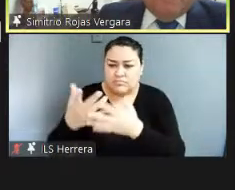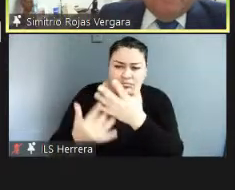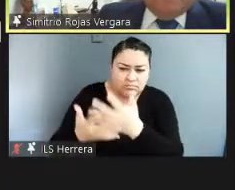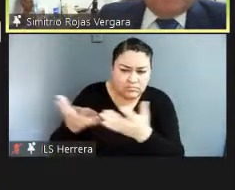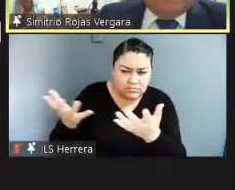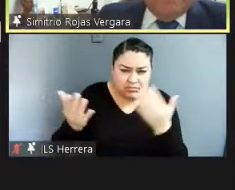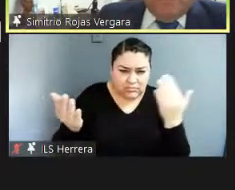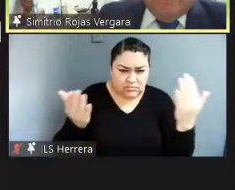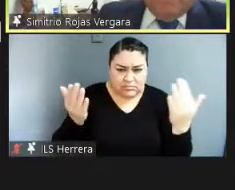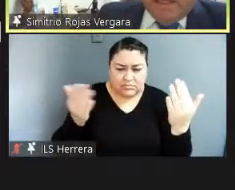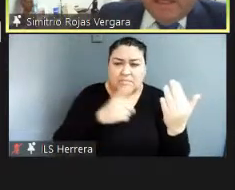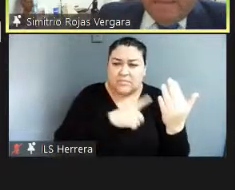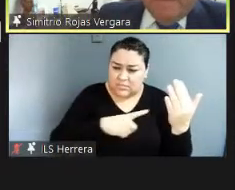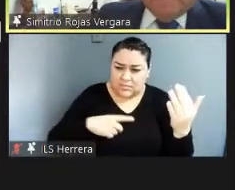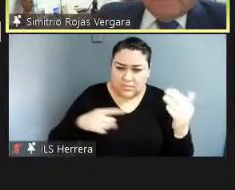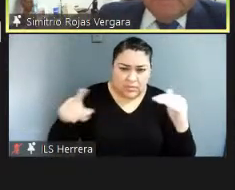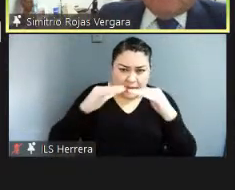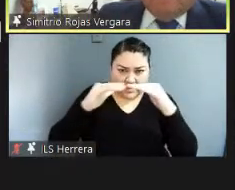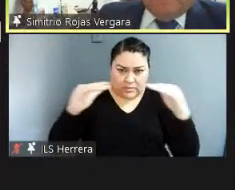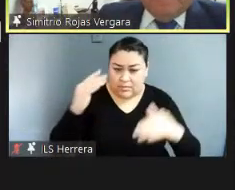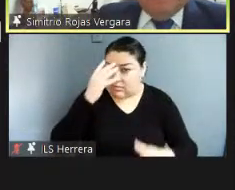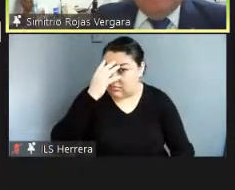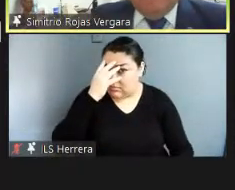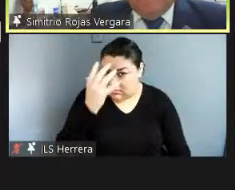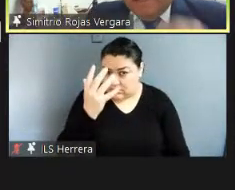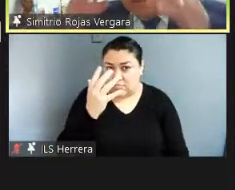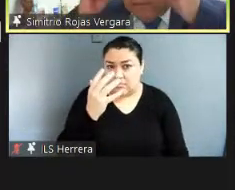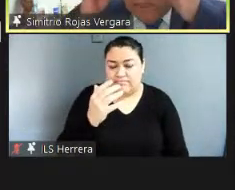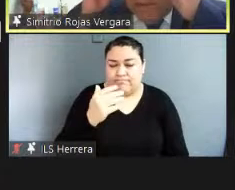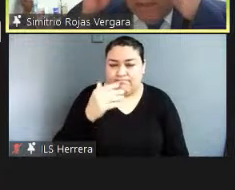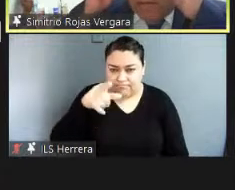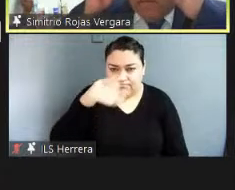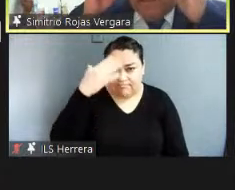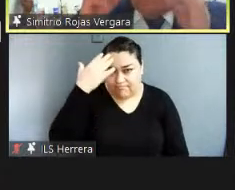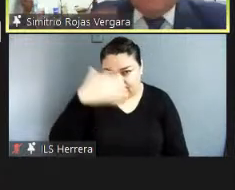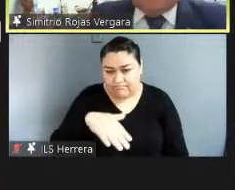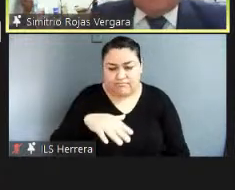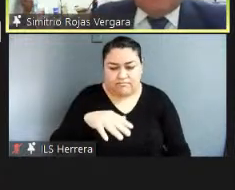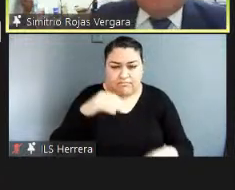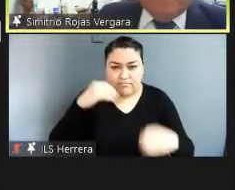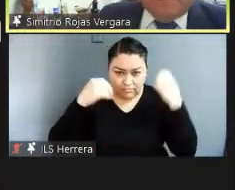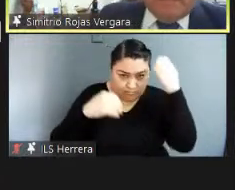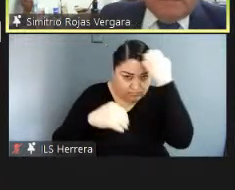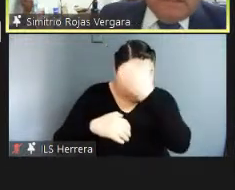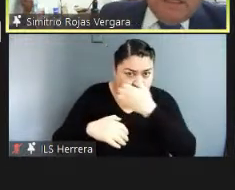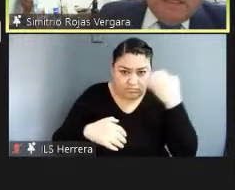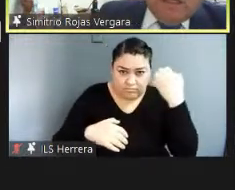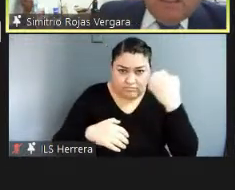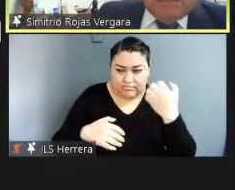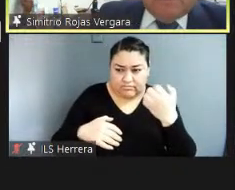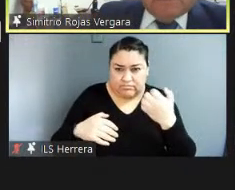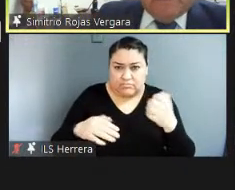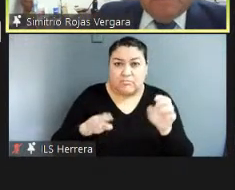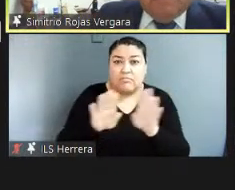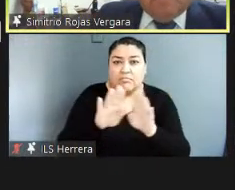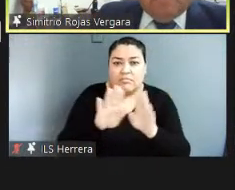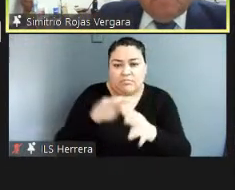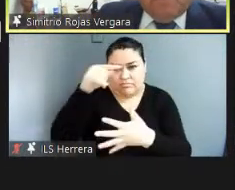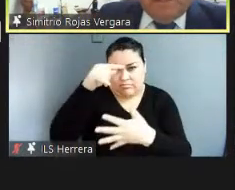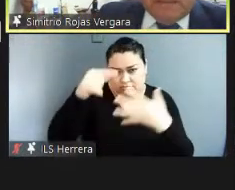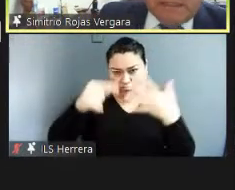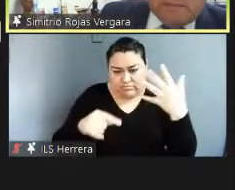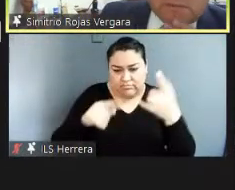performance. I don't want to elaborate on this because this is a very complex topic. We are working with